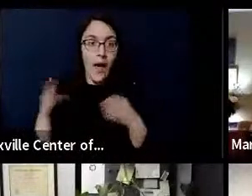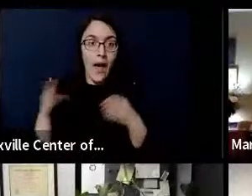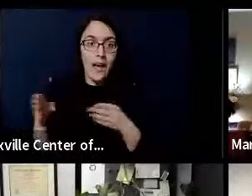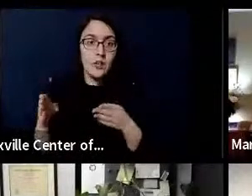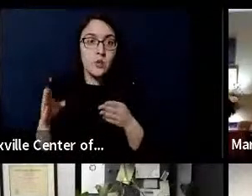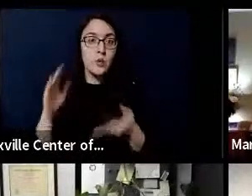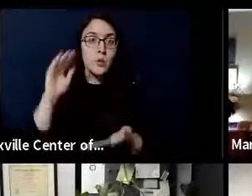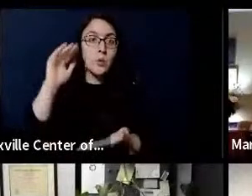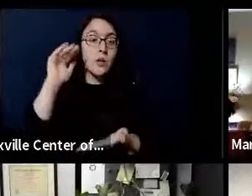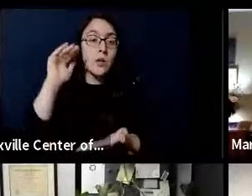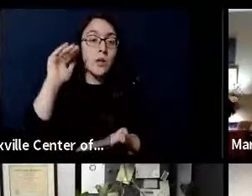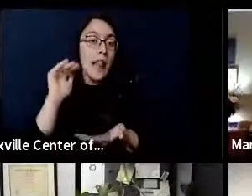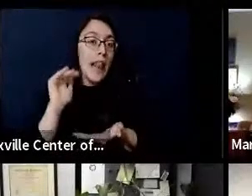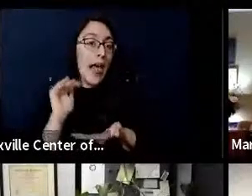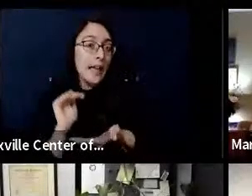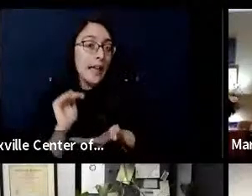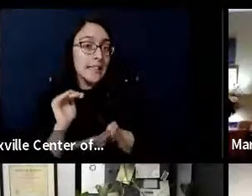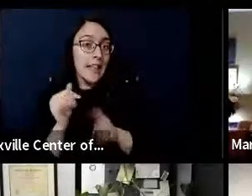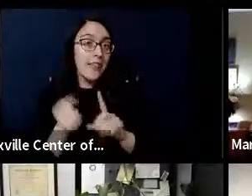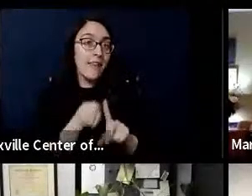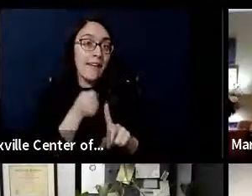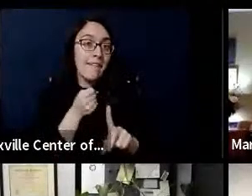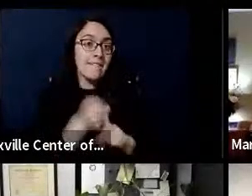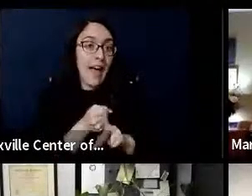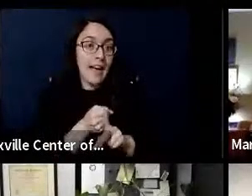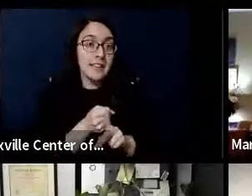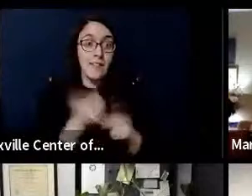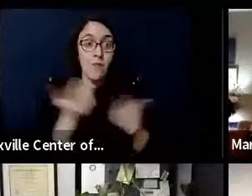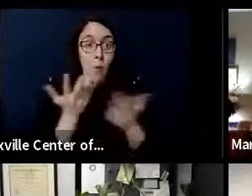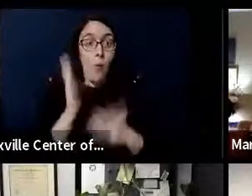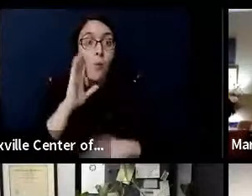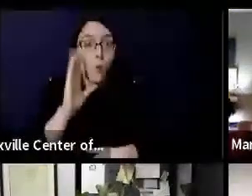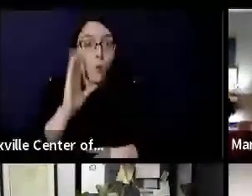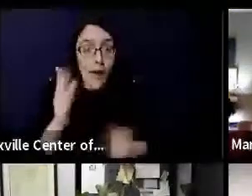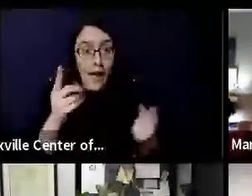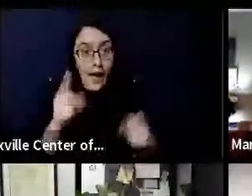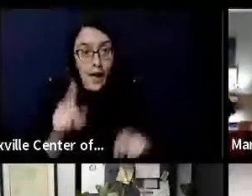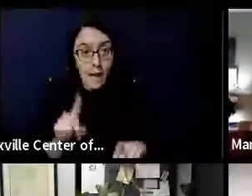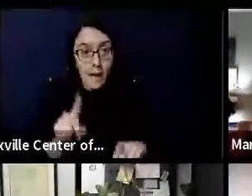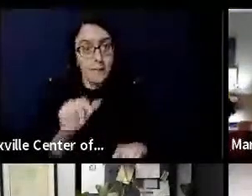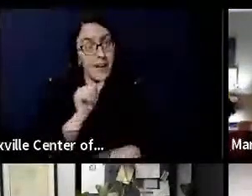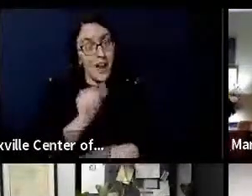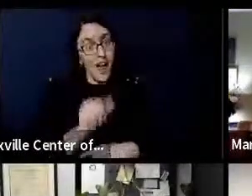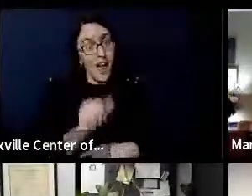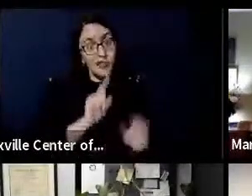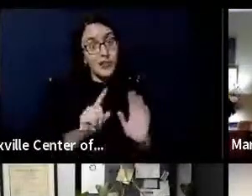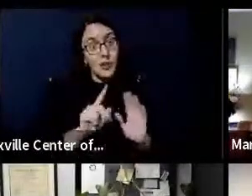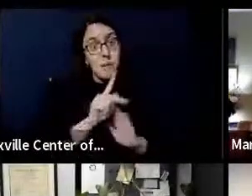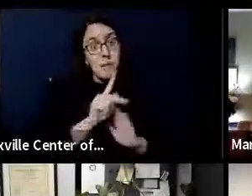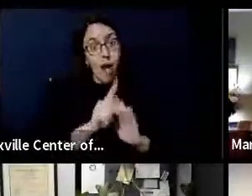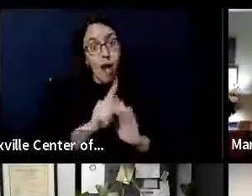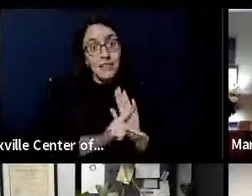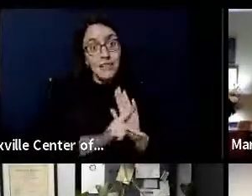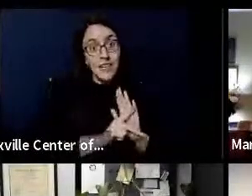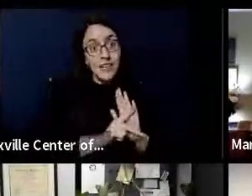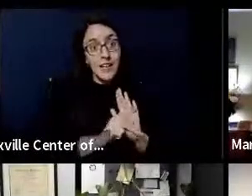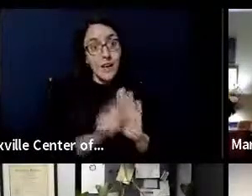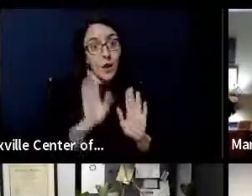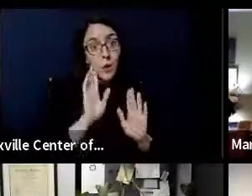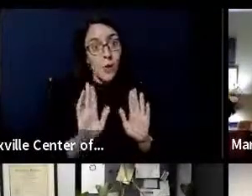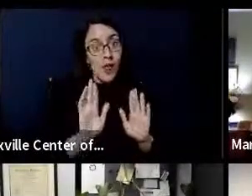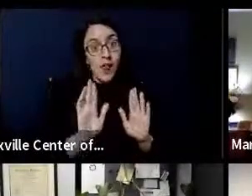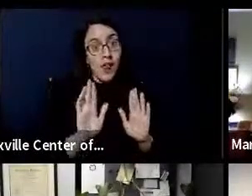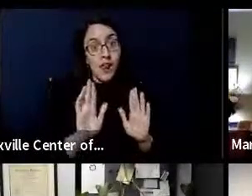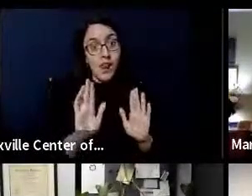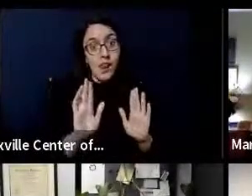dampen or blunt the effects of it. And I'm not really sure there's a policy action at your disposal that can have a